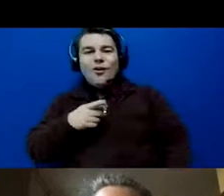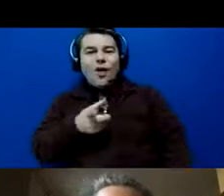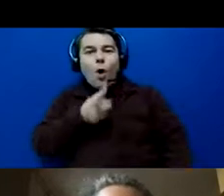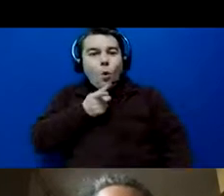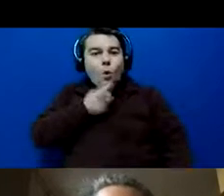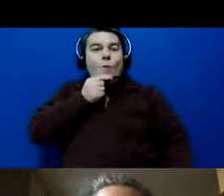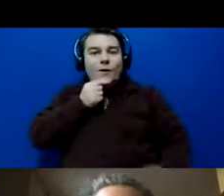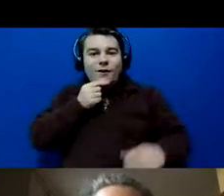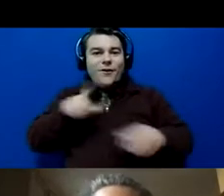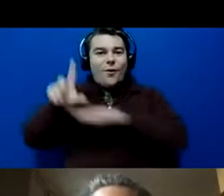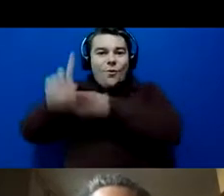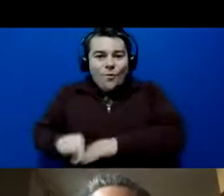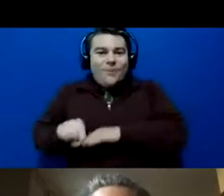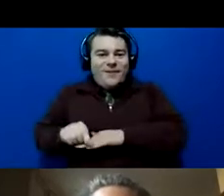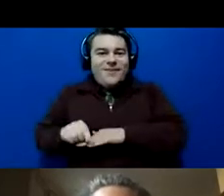Give me two seconds. got to make sure.